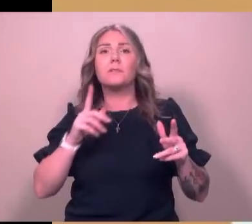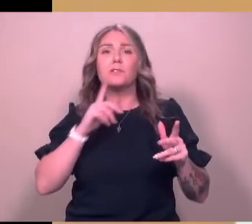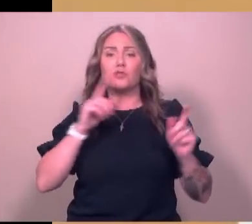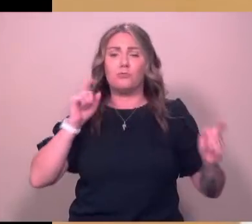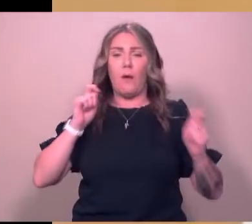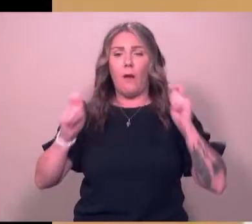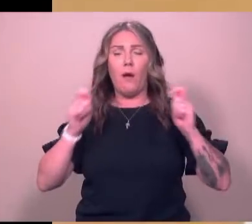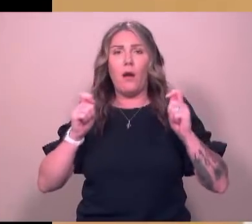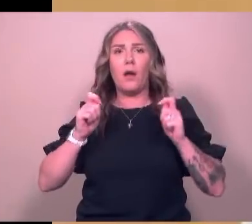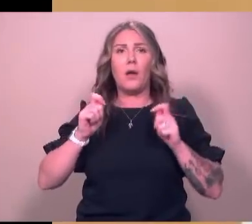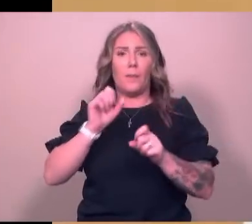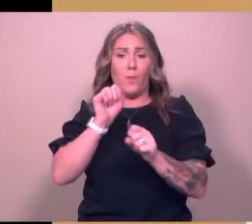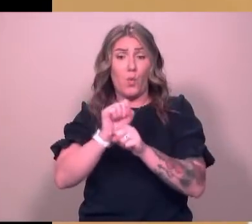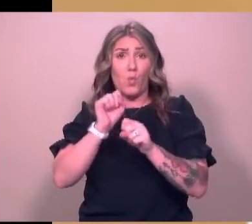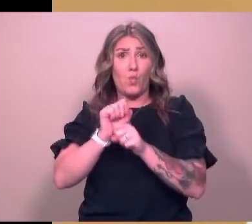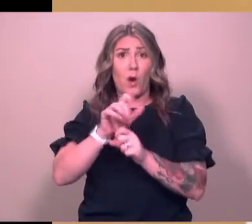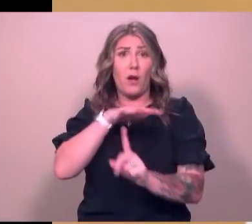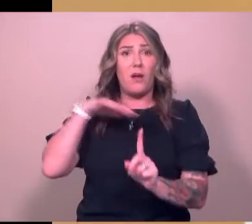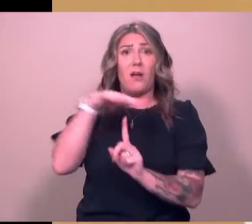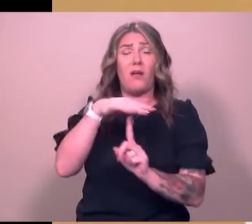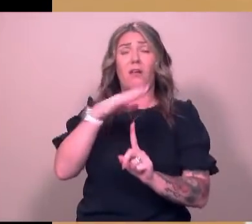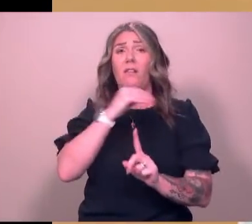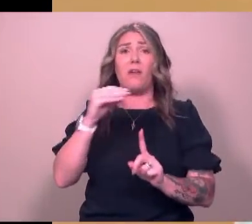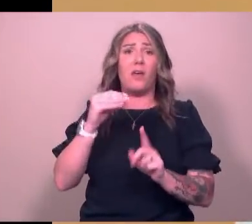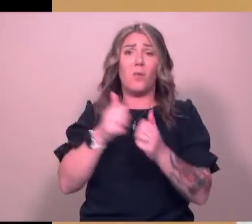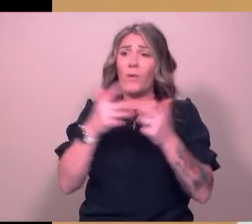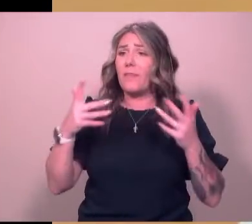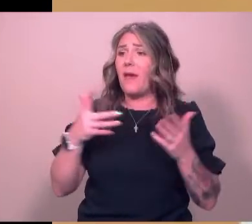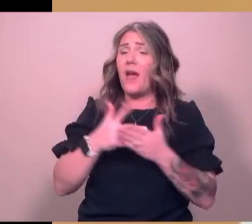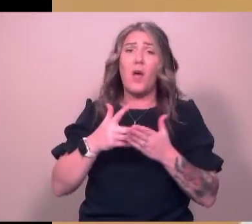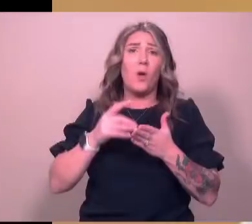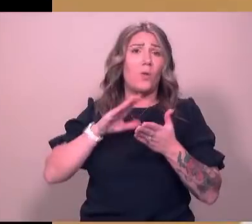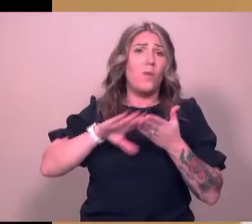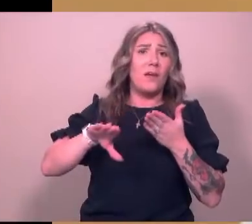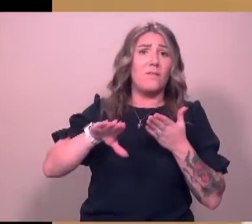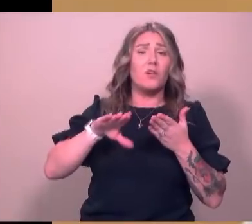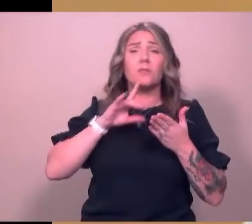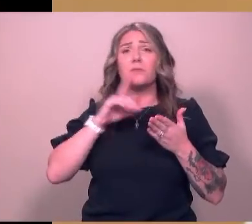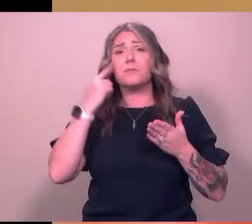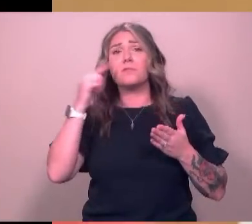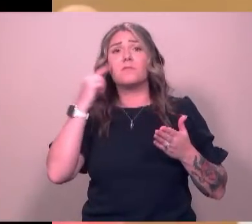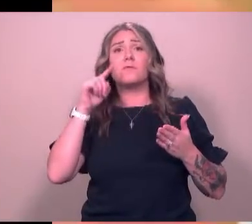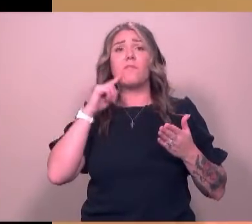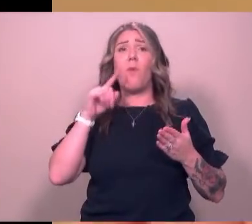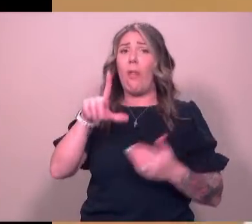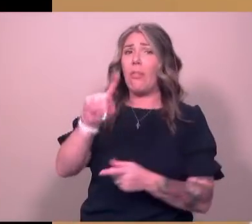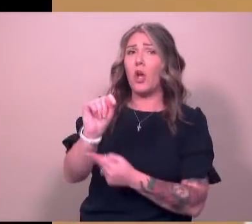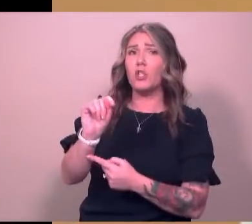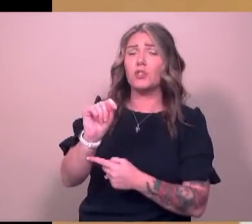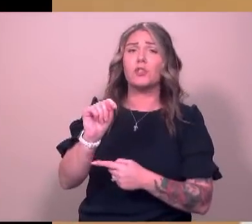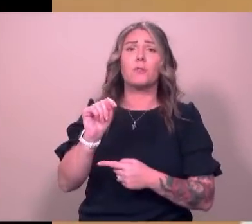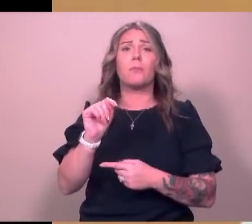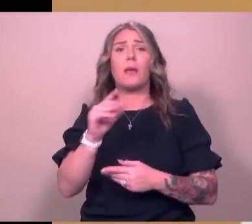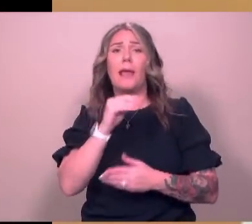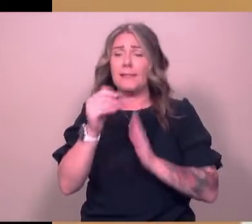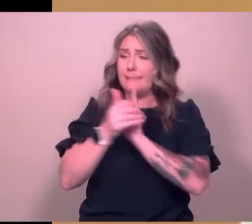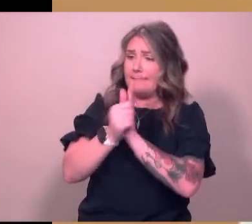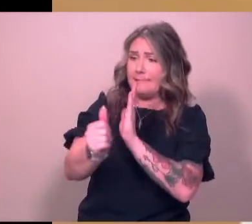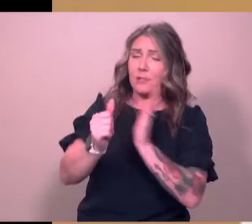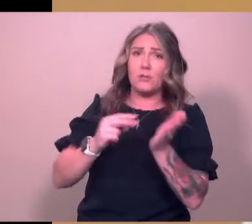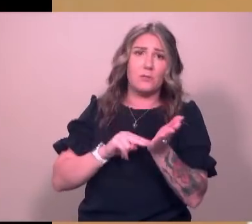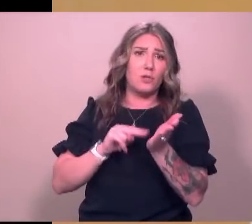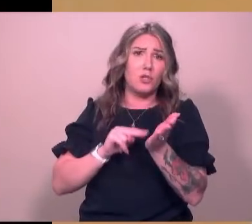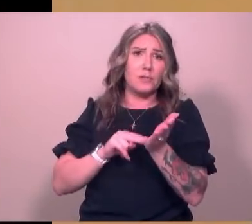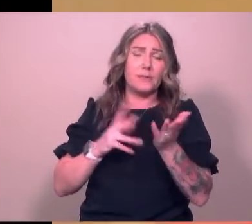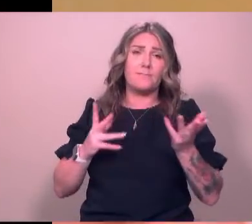our workforce, without waivers for our long-term, our skilled nursing